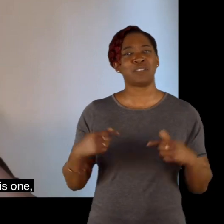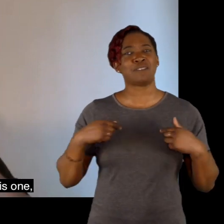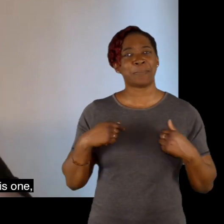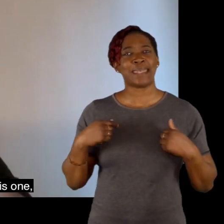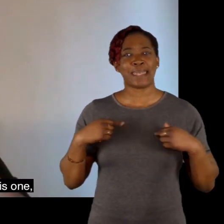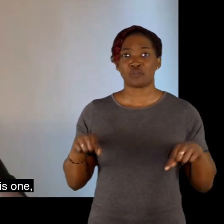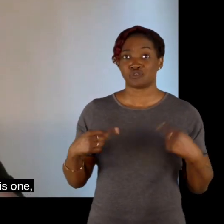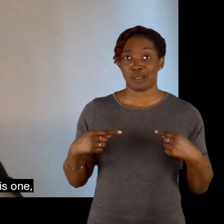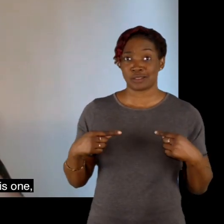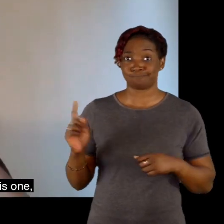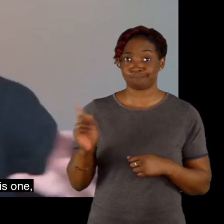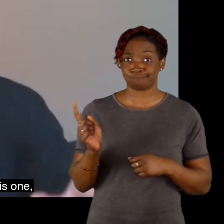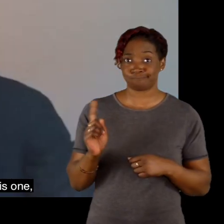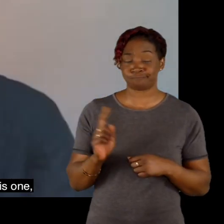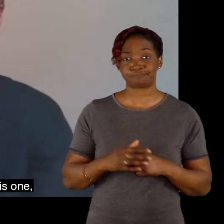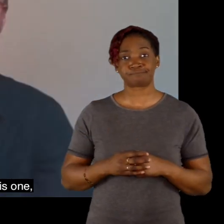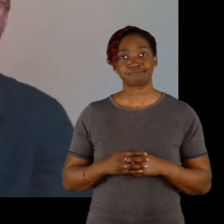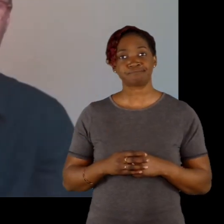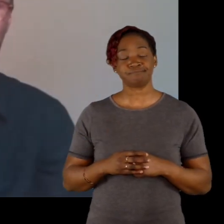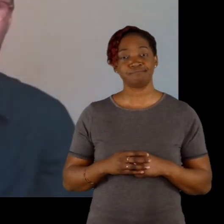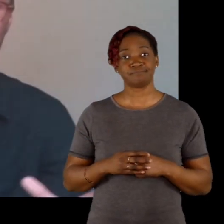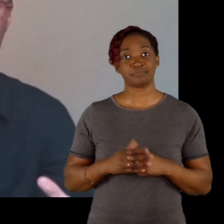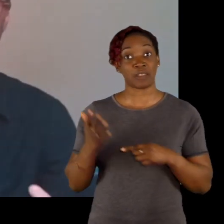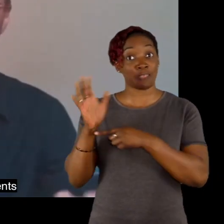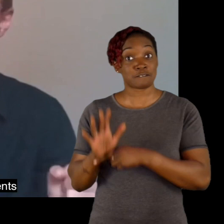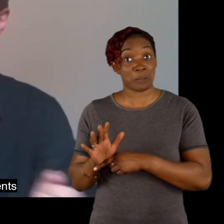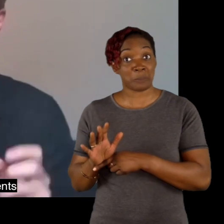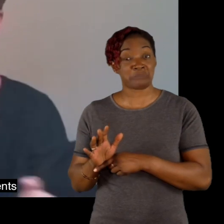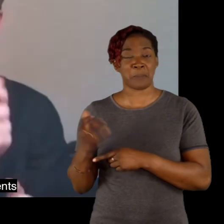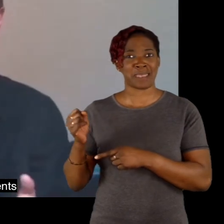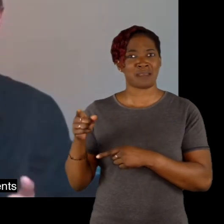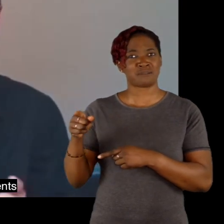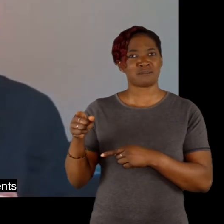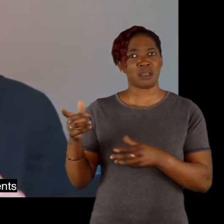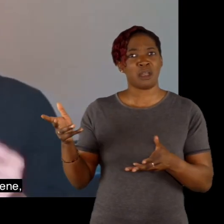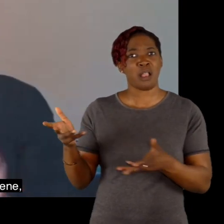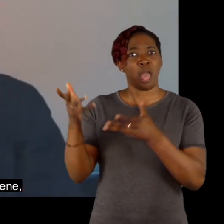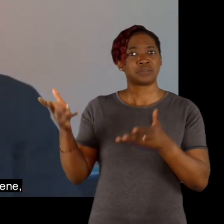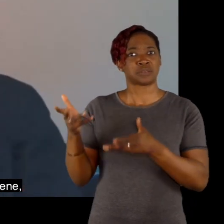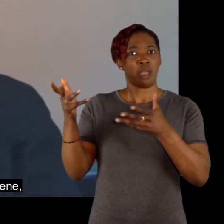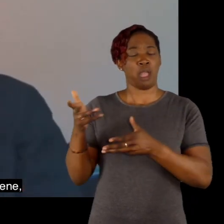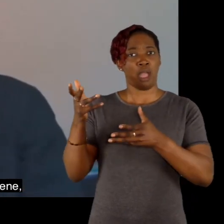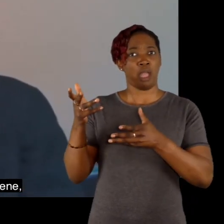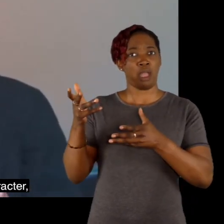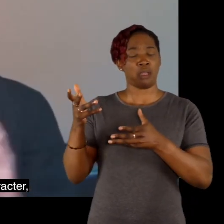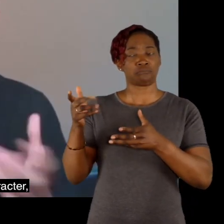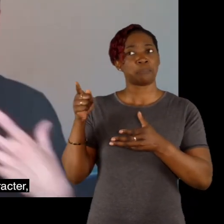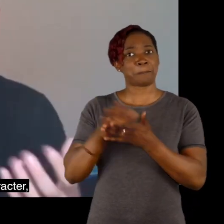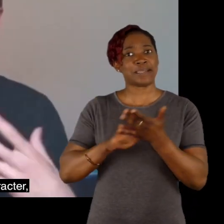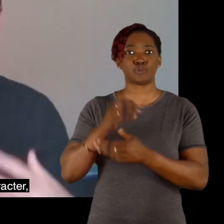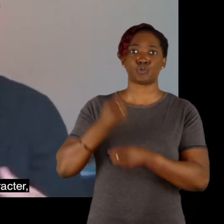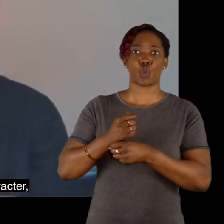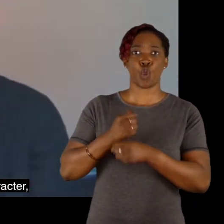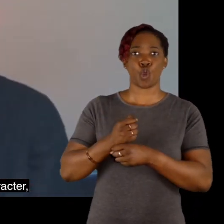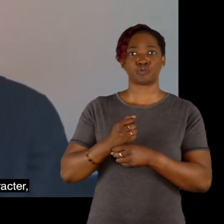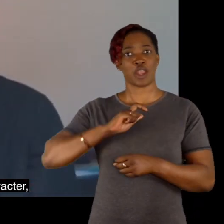For me, the challenges with this one, with the film, were to have like lighter moments towards the beginning of the scene, which endear